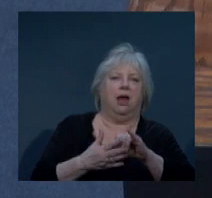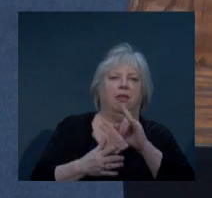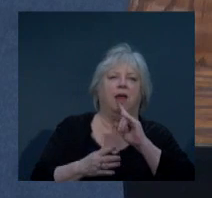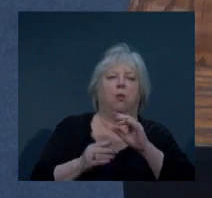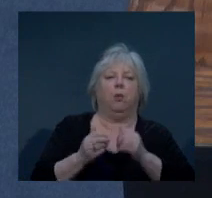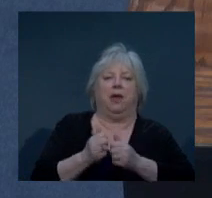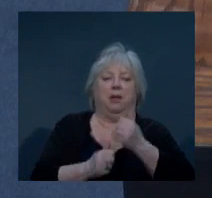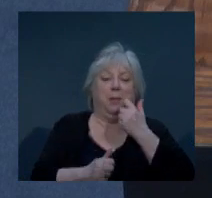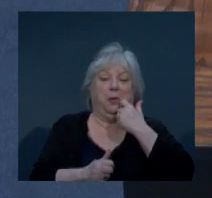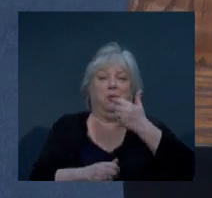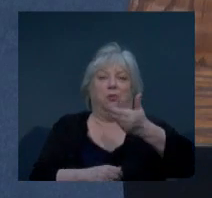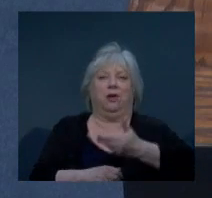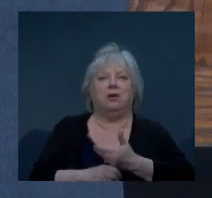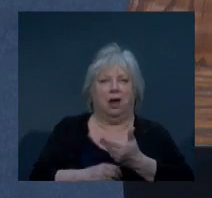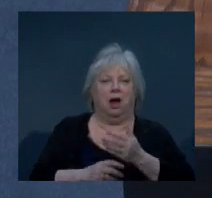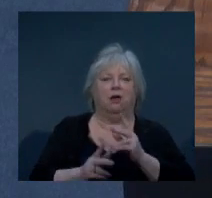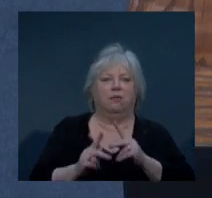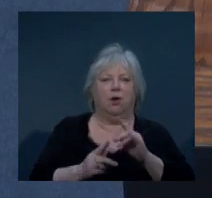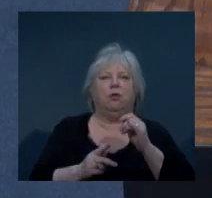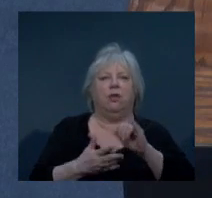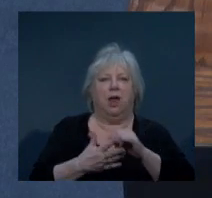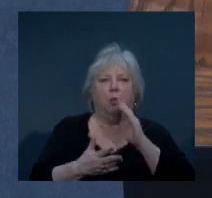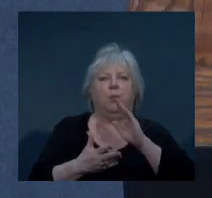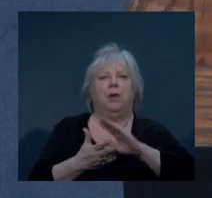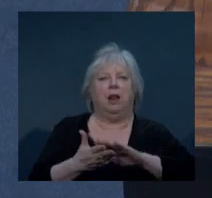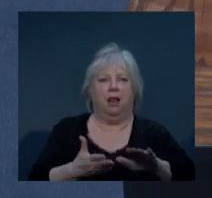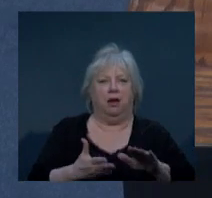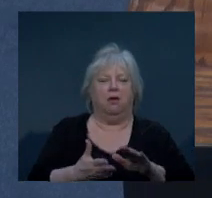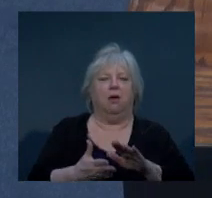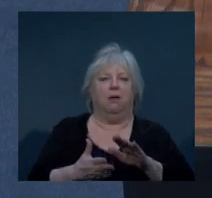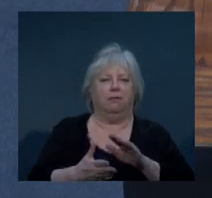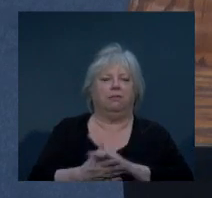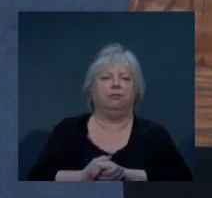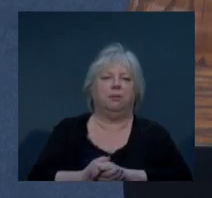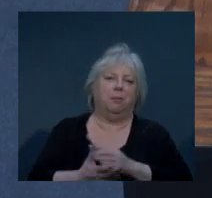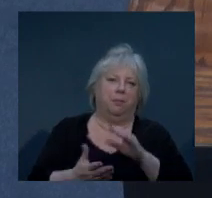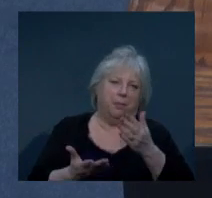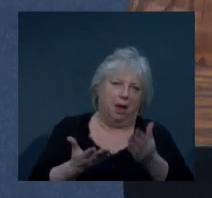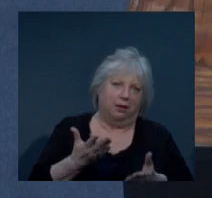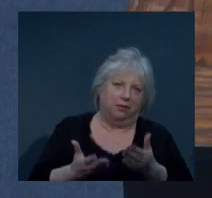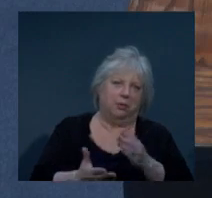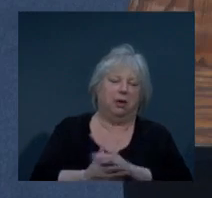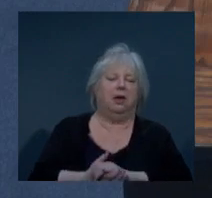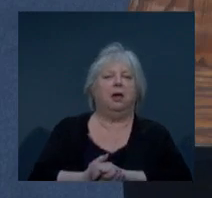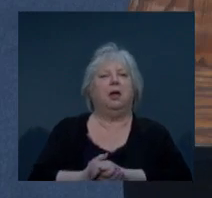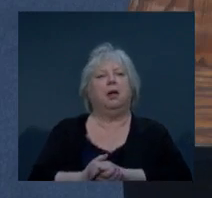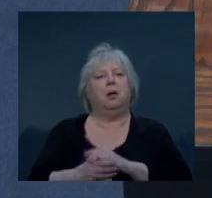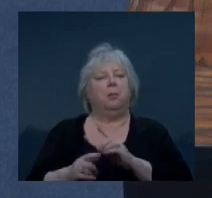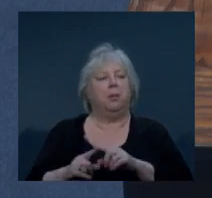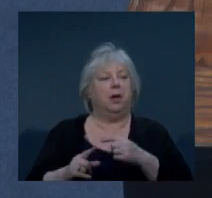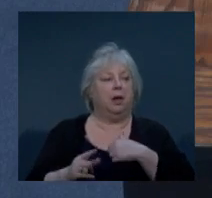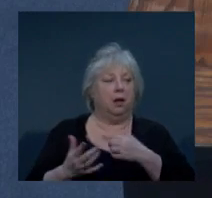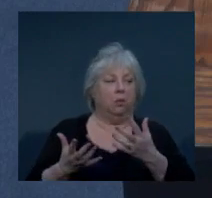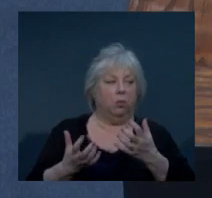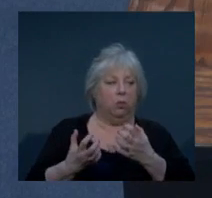newly hired folks that will be possibly laid off. However,